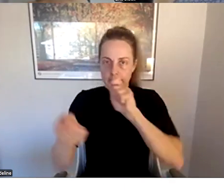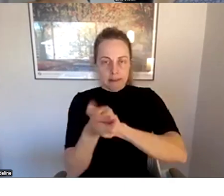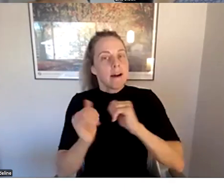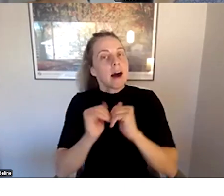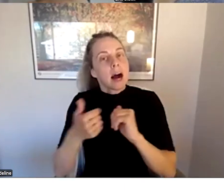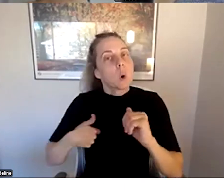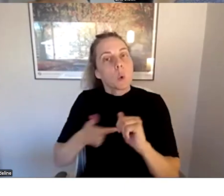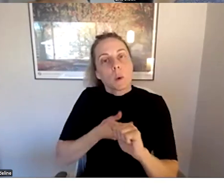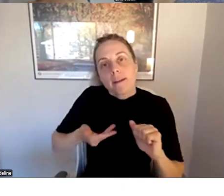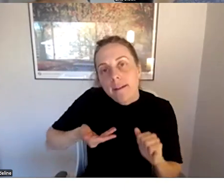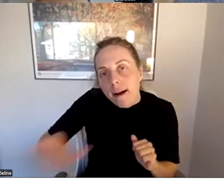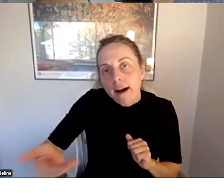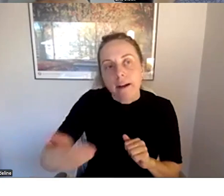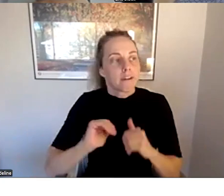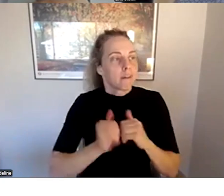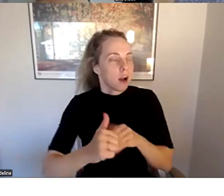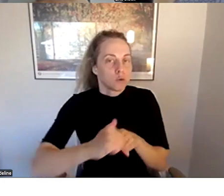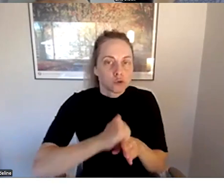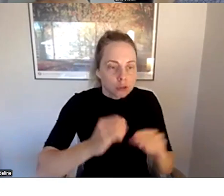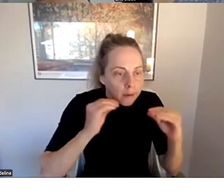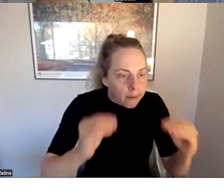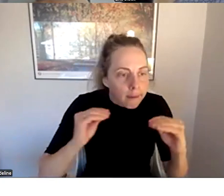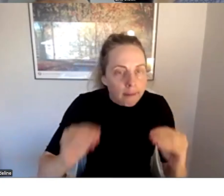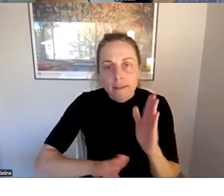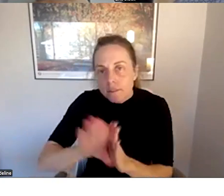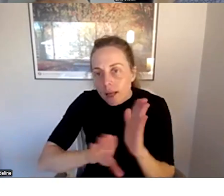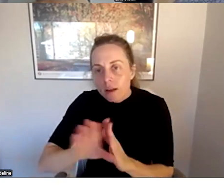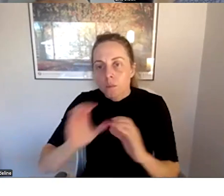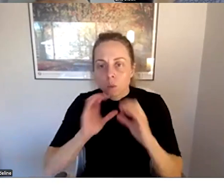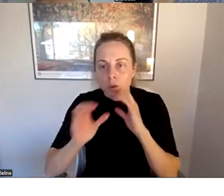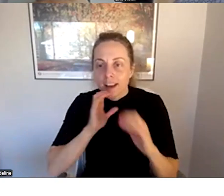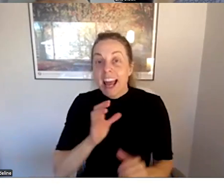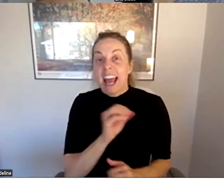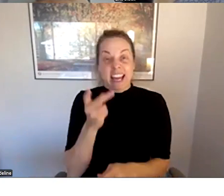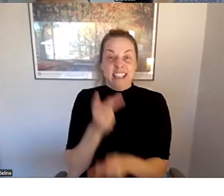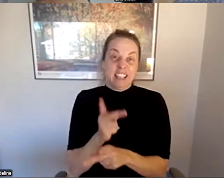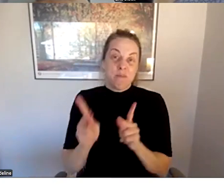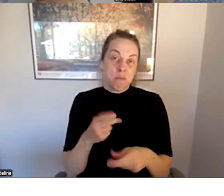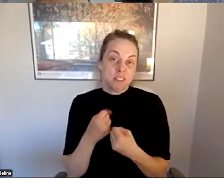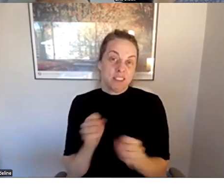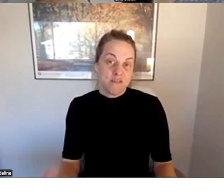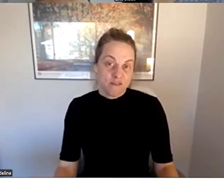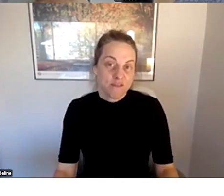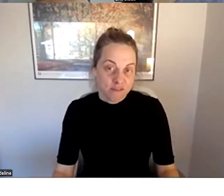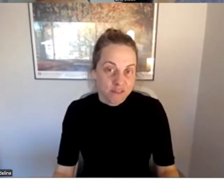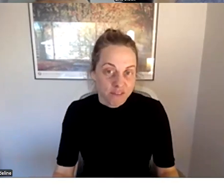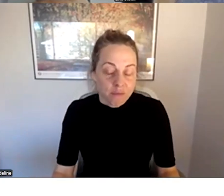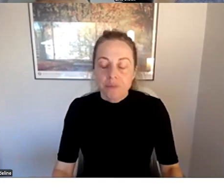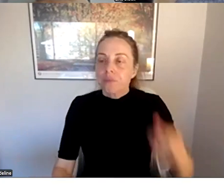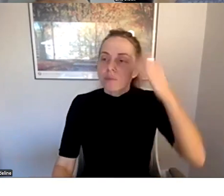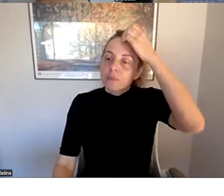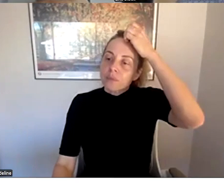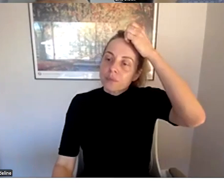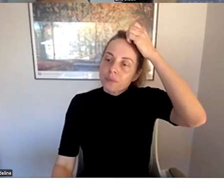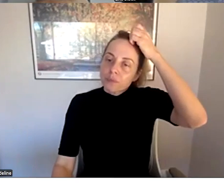and train and develop and communicate. And number one, keep people safe. And so I think about